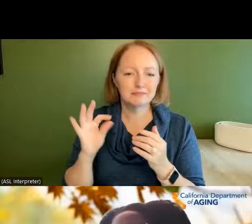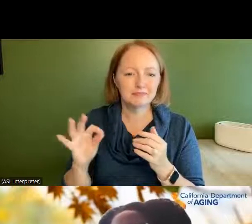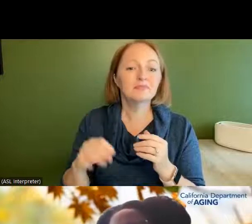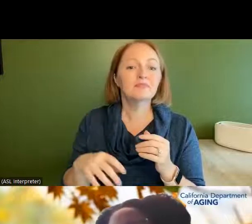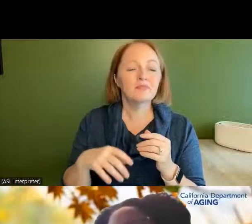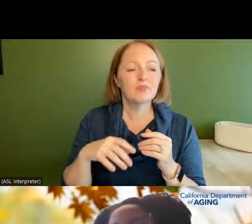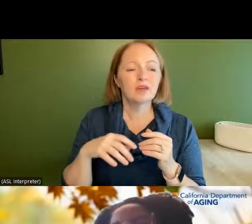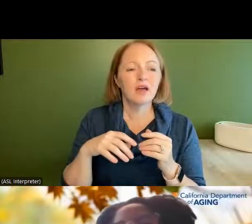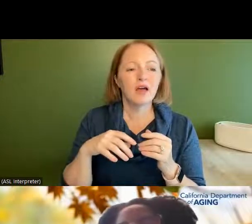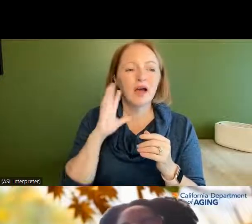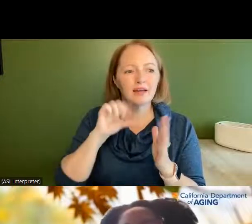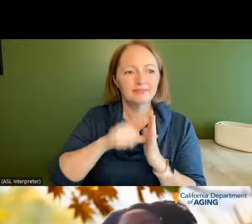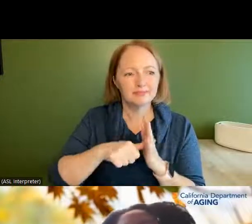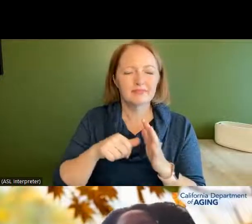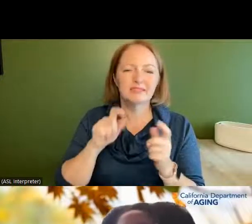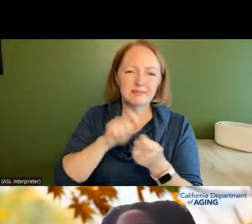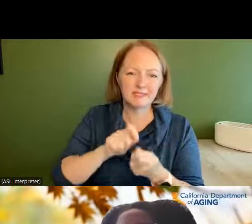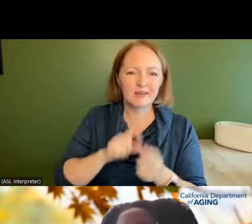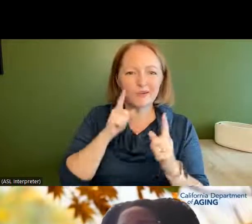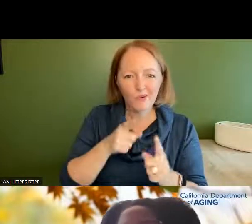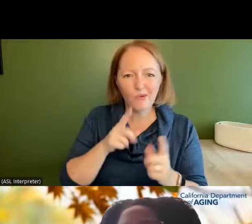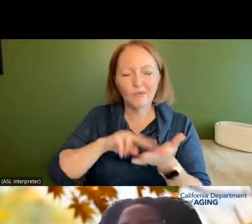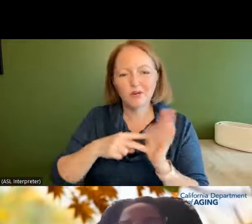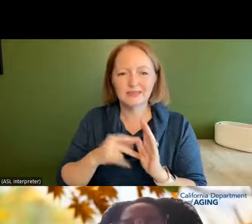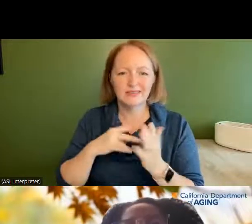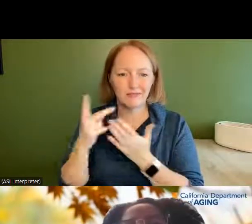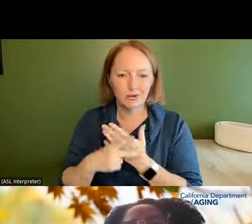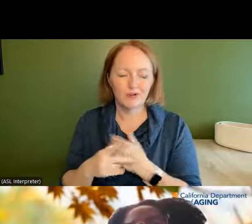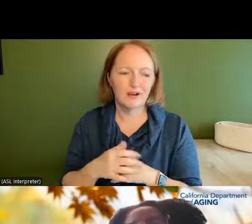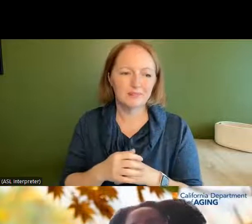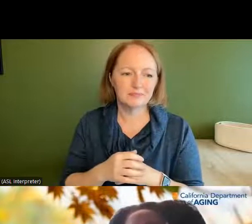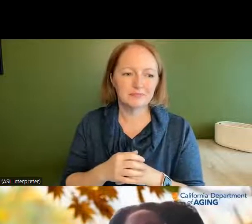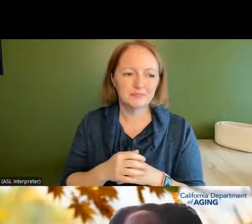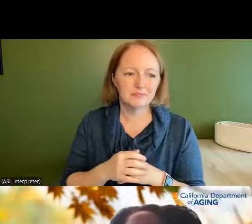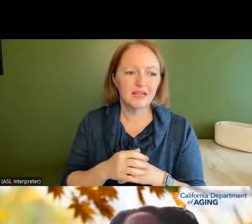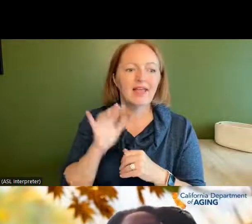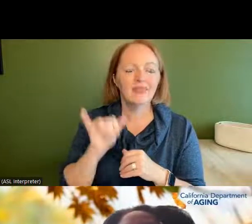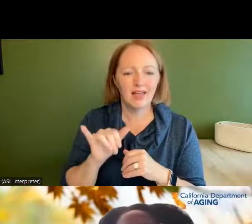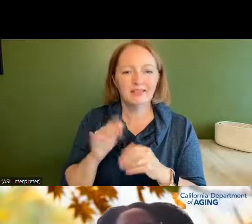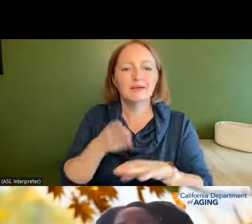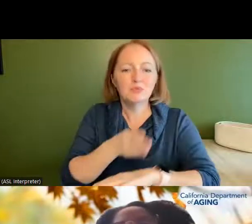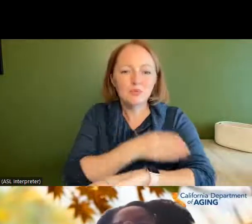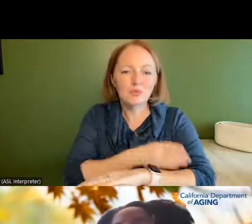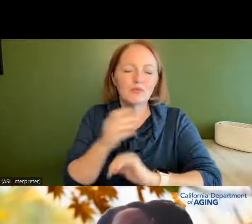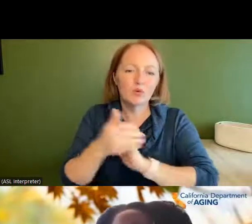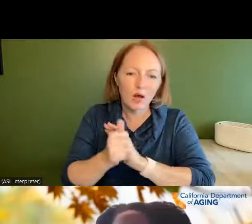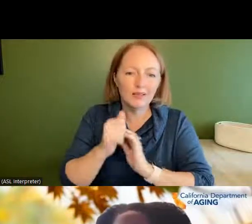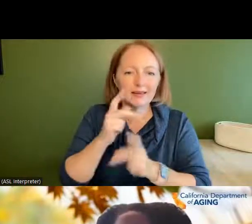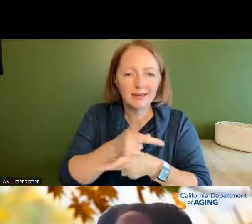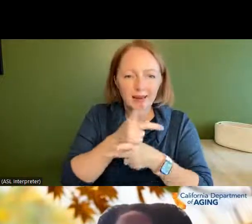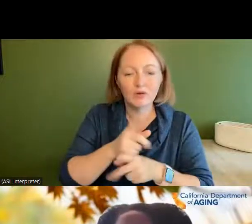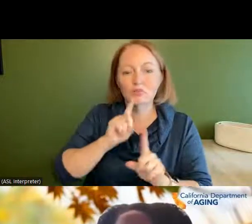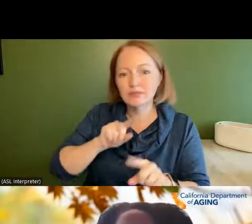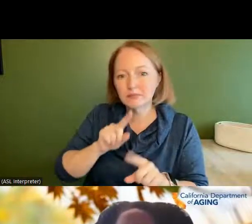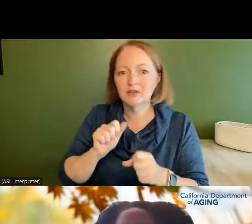specifically to show you the goals and the purposes of the program, which is to improve quality of care, respond to